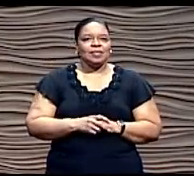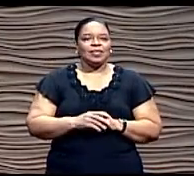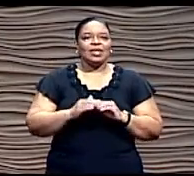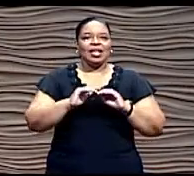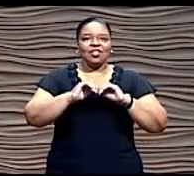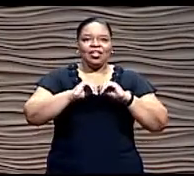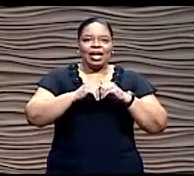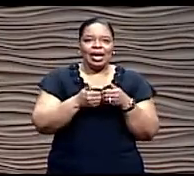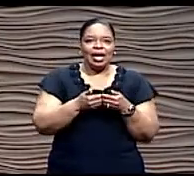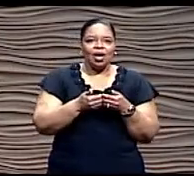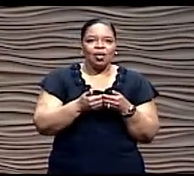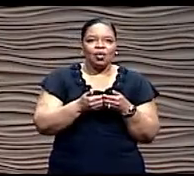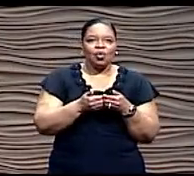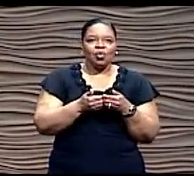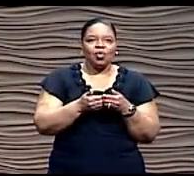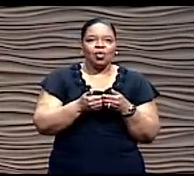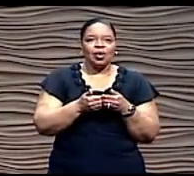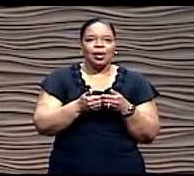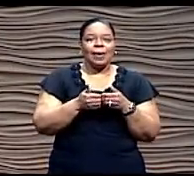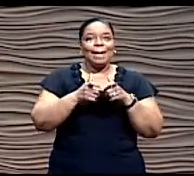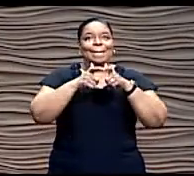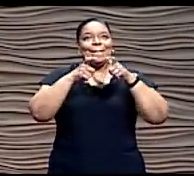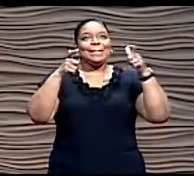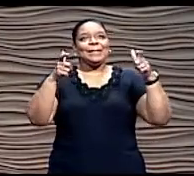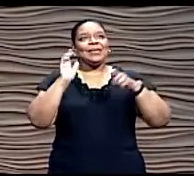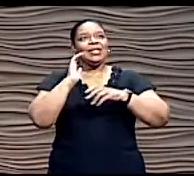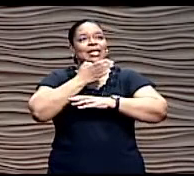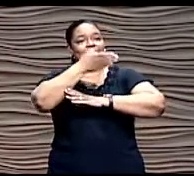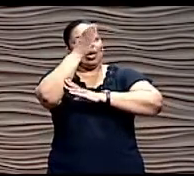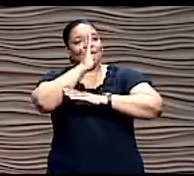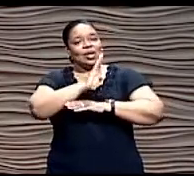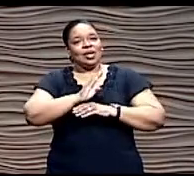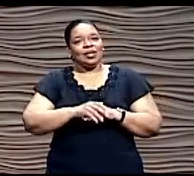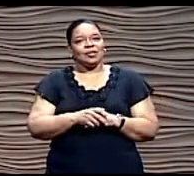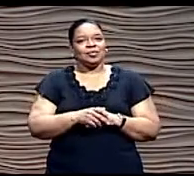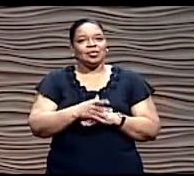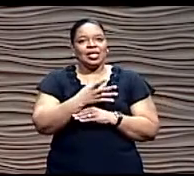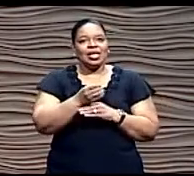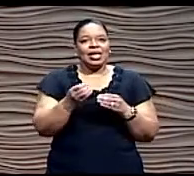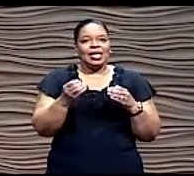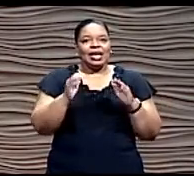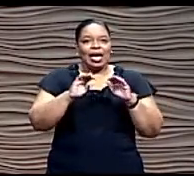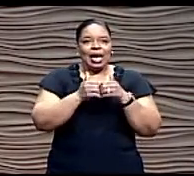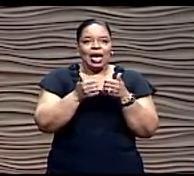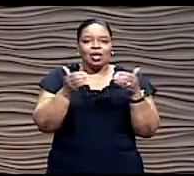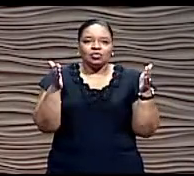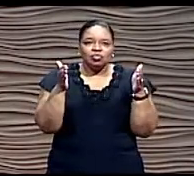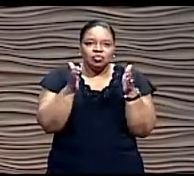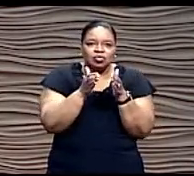how big God is and how little I am.